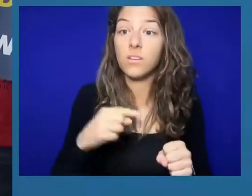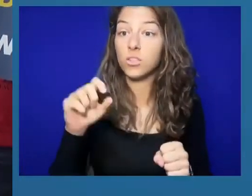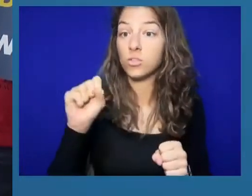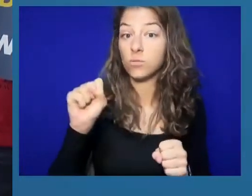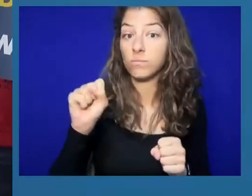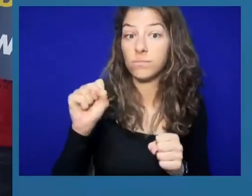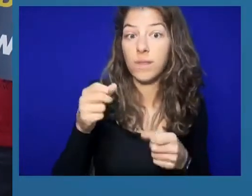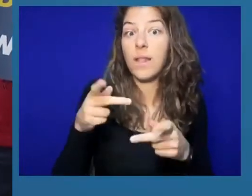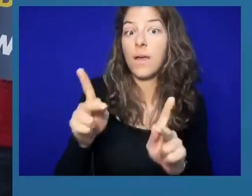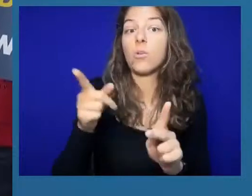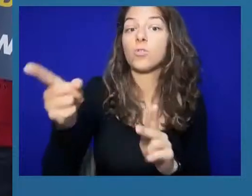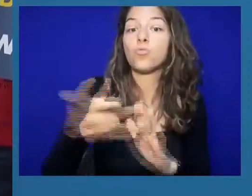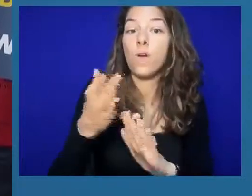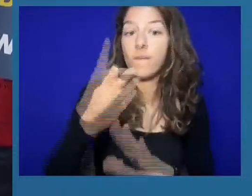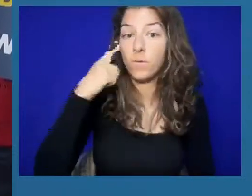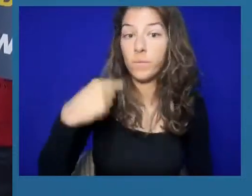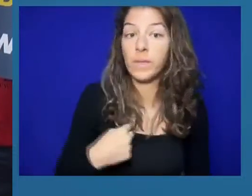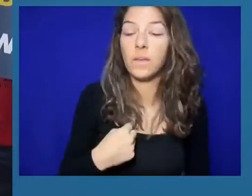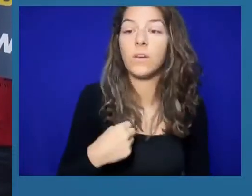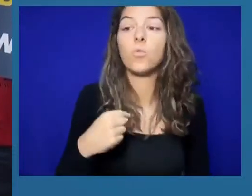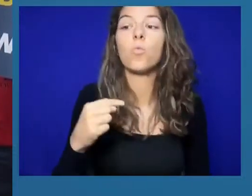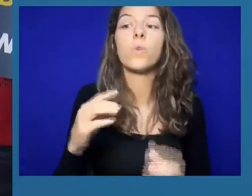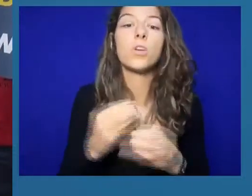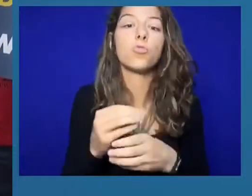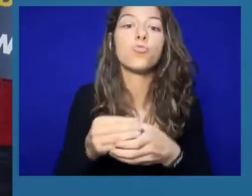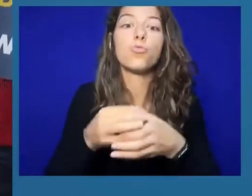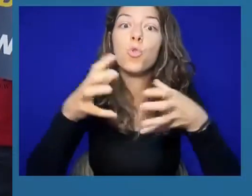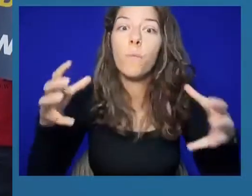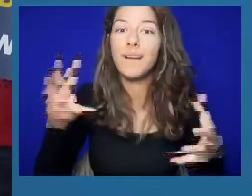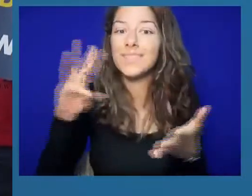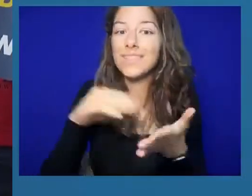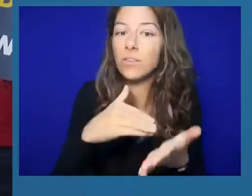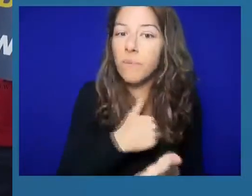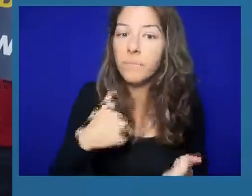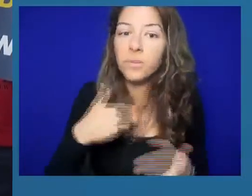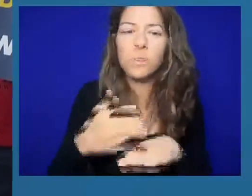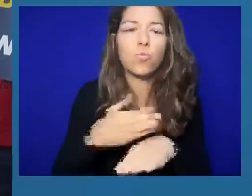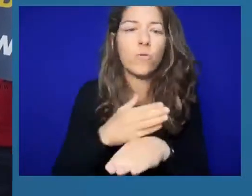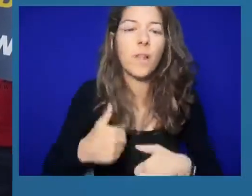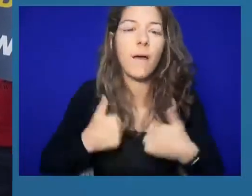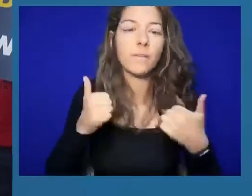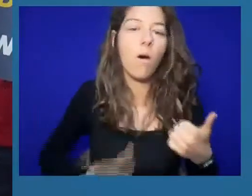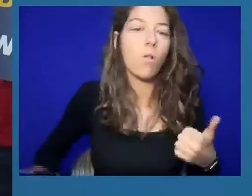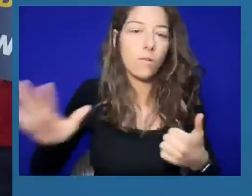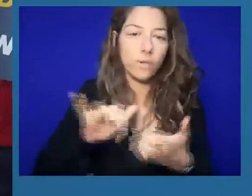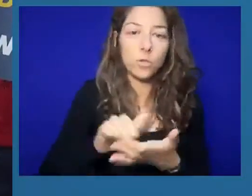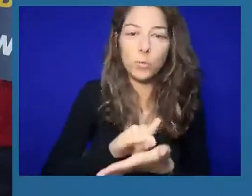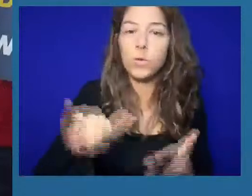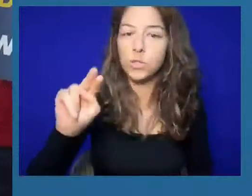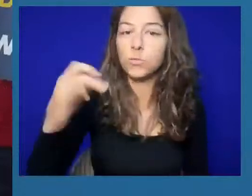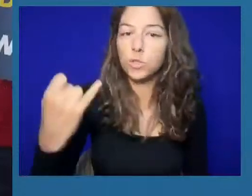we grew by 6,000 members and improved lives all across New York and New Jersey.